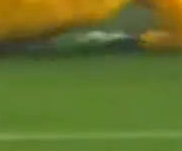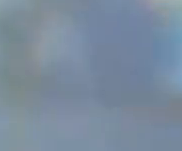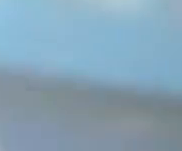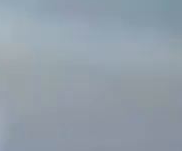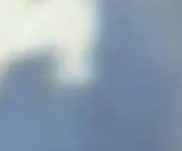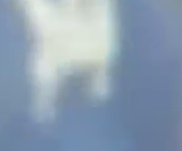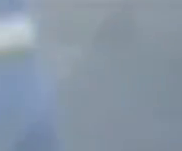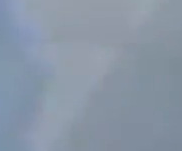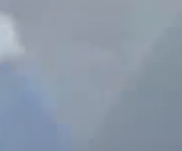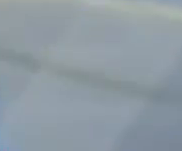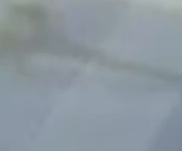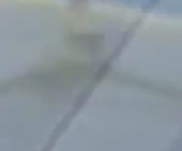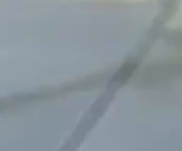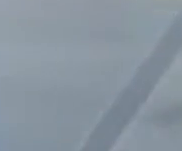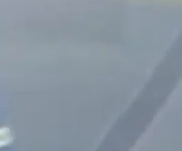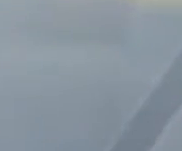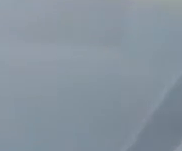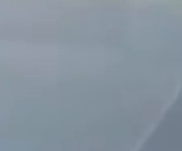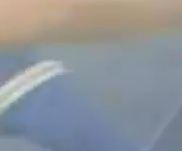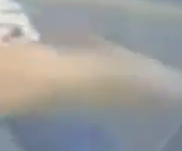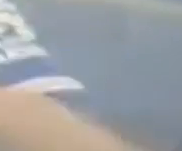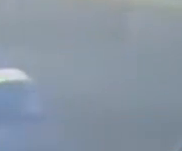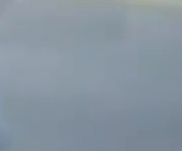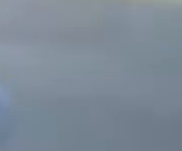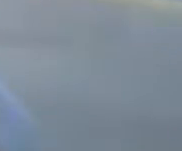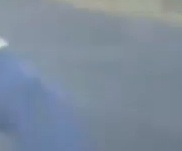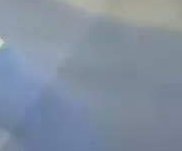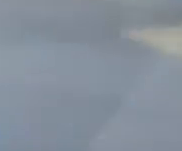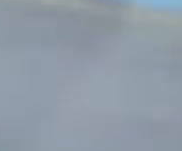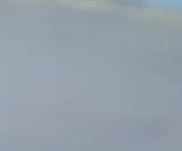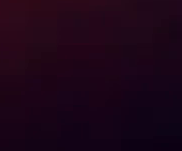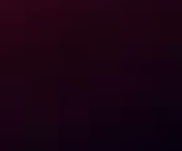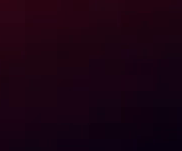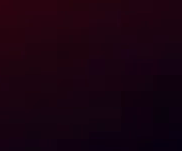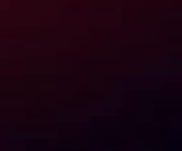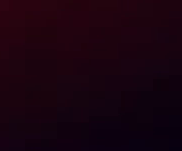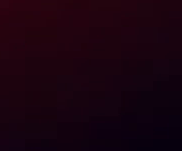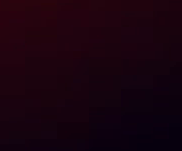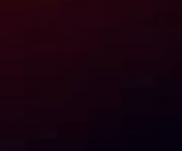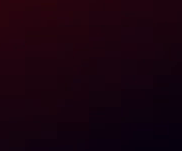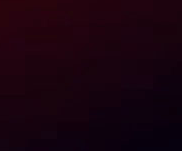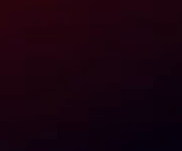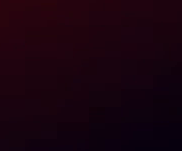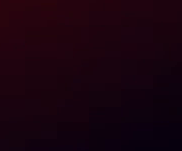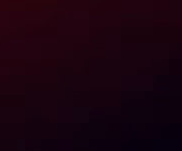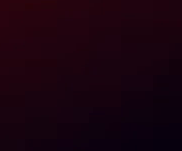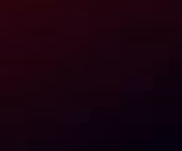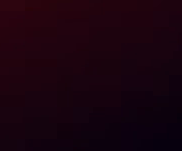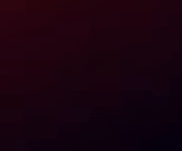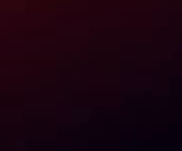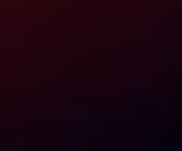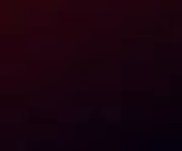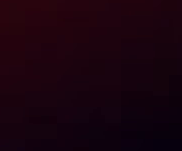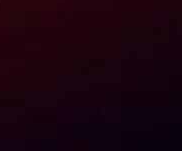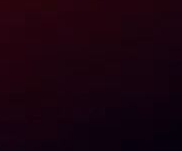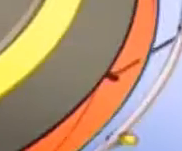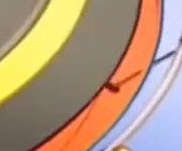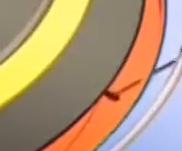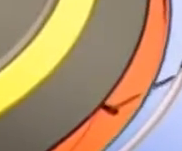dropped. Live and exclusive on KBC Channel 1. KBC Channel 1, your true sports partner.